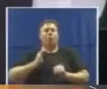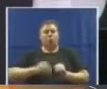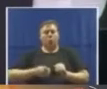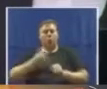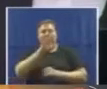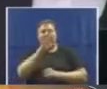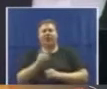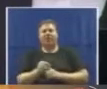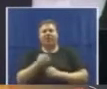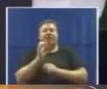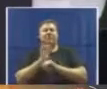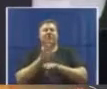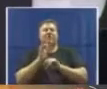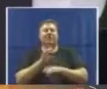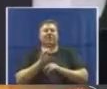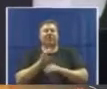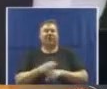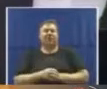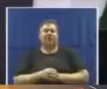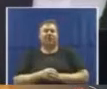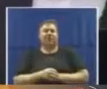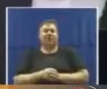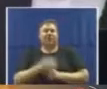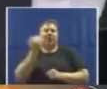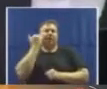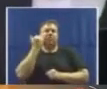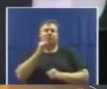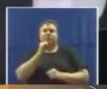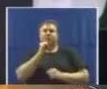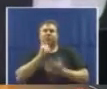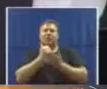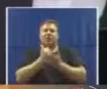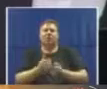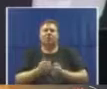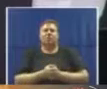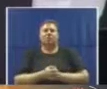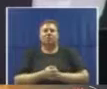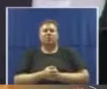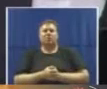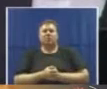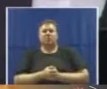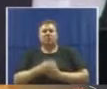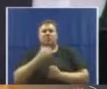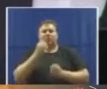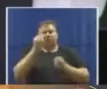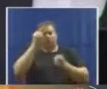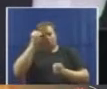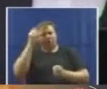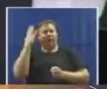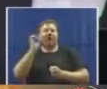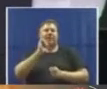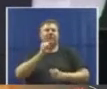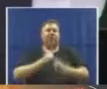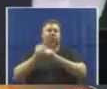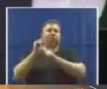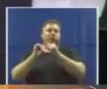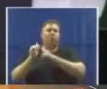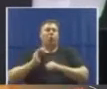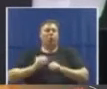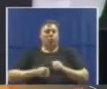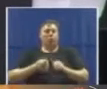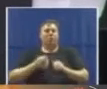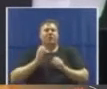of Africa who suffer under impotent governments, who forget the virtue of their forefathers, and it is women who suffers the